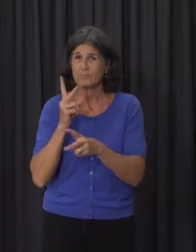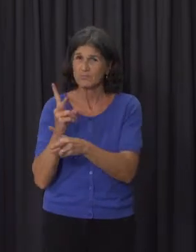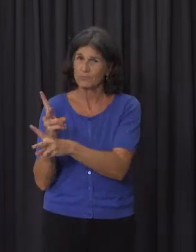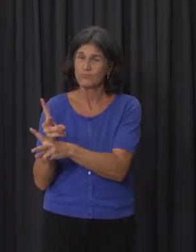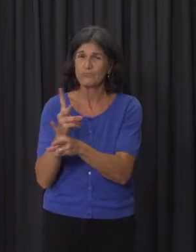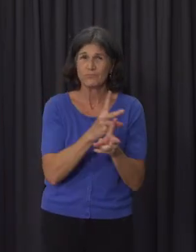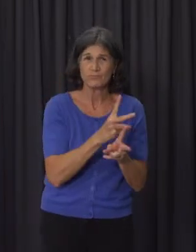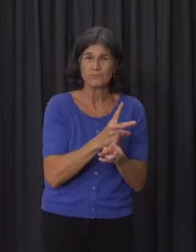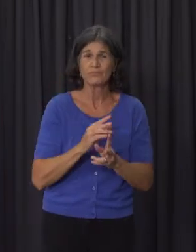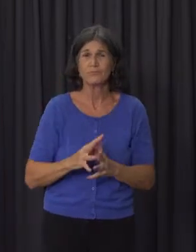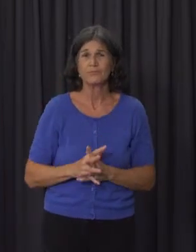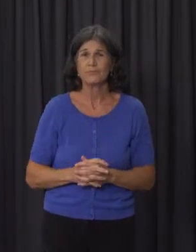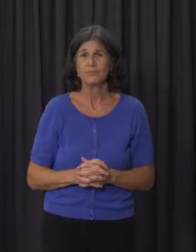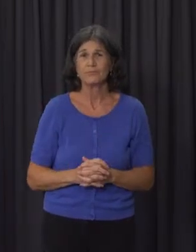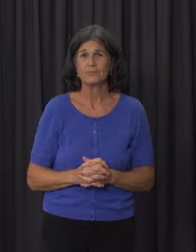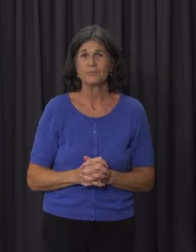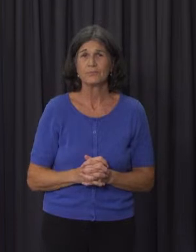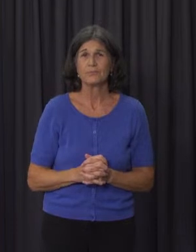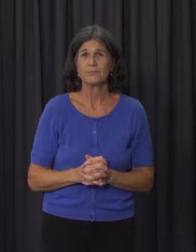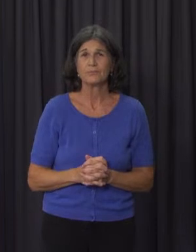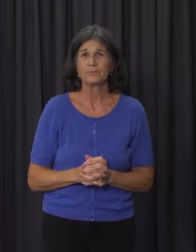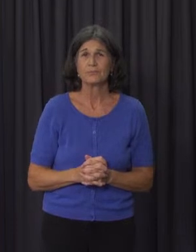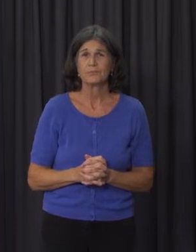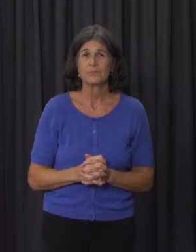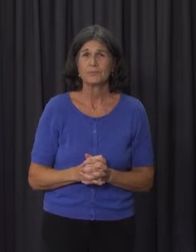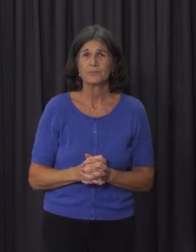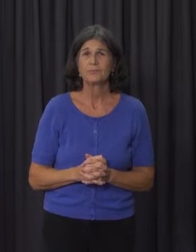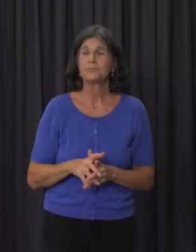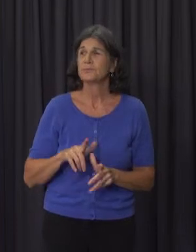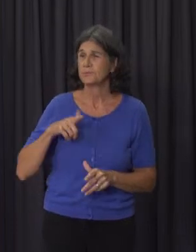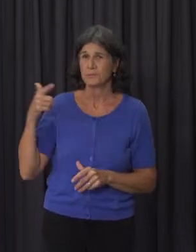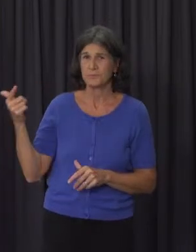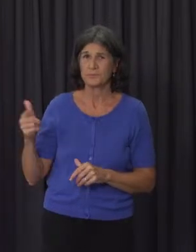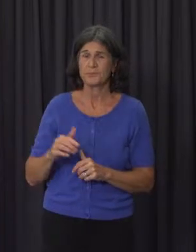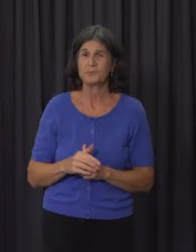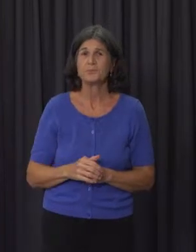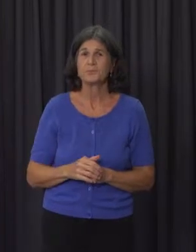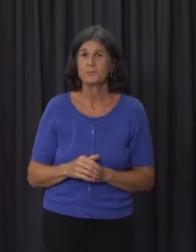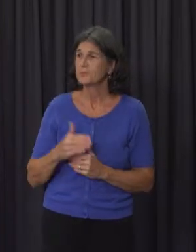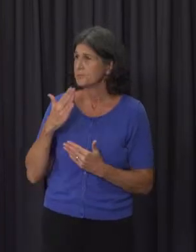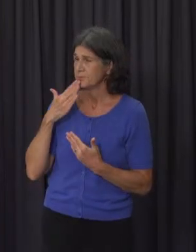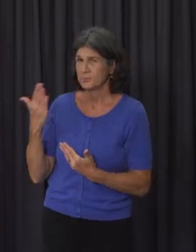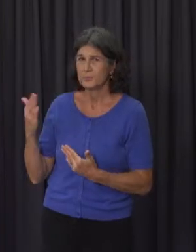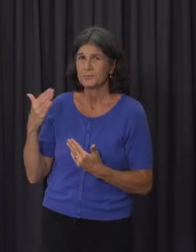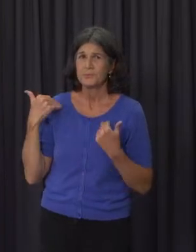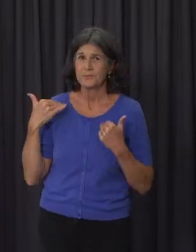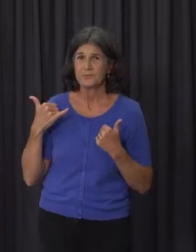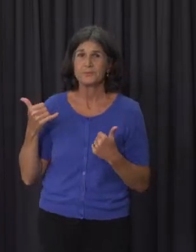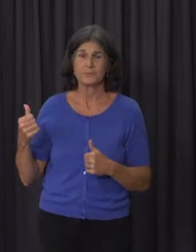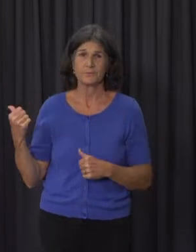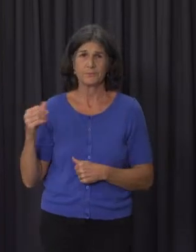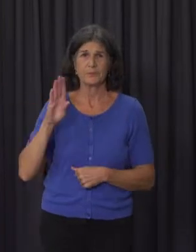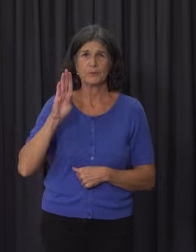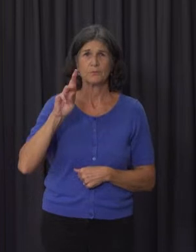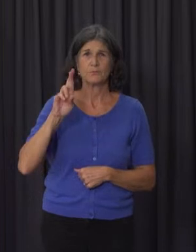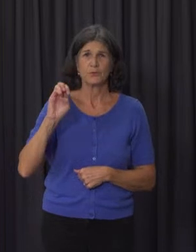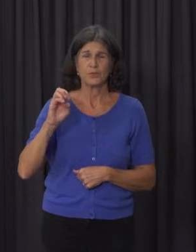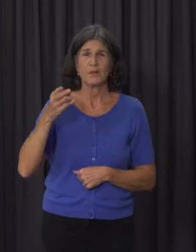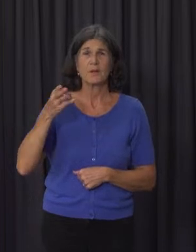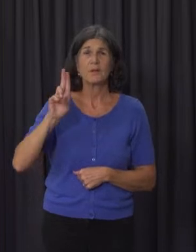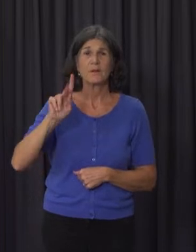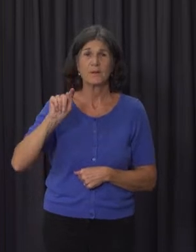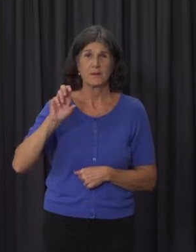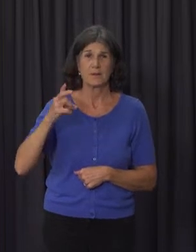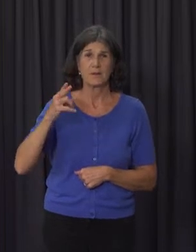Thank you, Minister. With that, I'd like to turn it over to Bree Hutchinson, Executive Director with Alberta Emergency Management